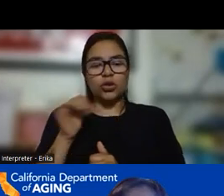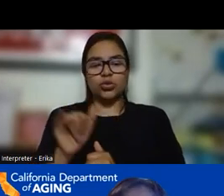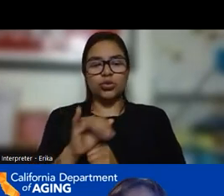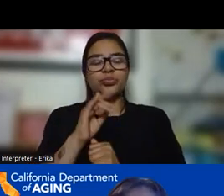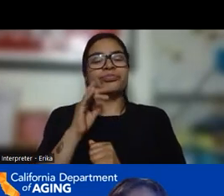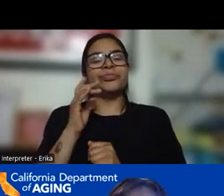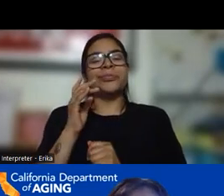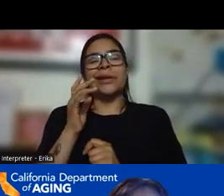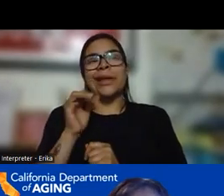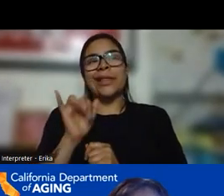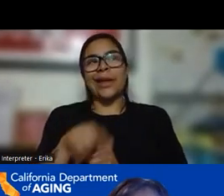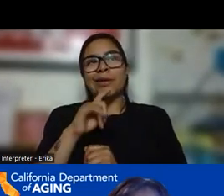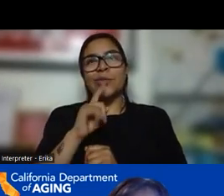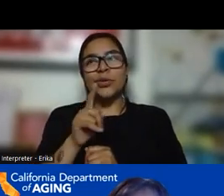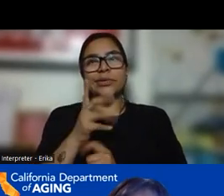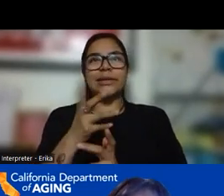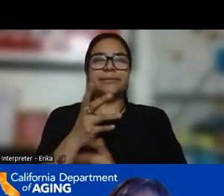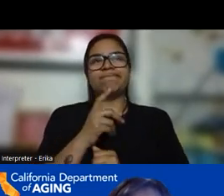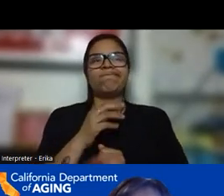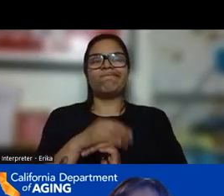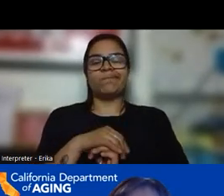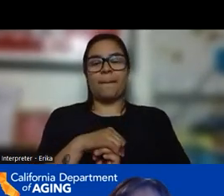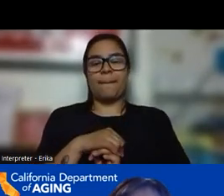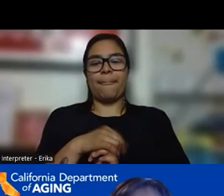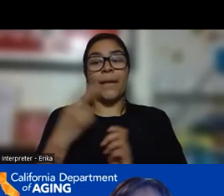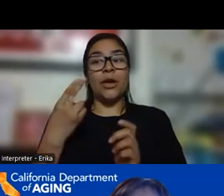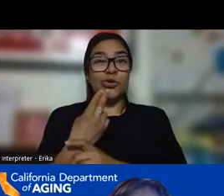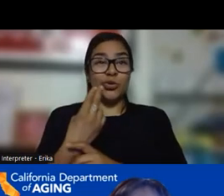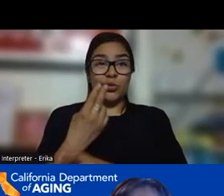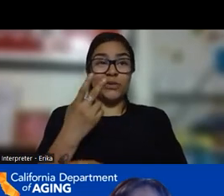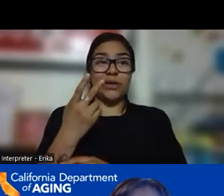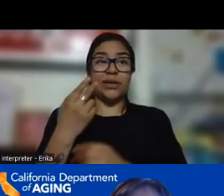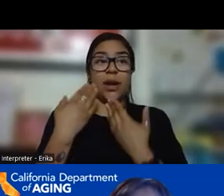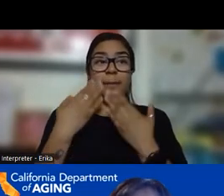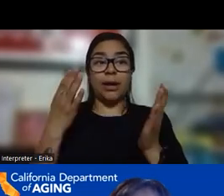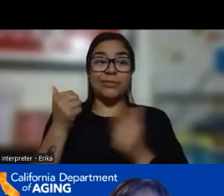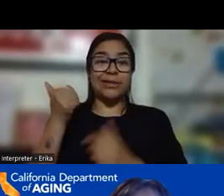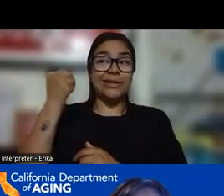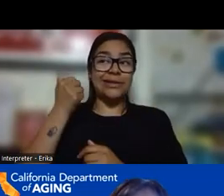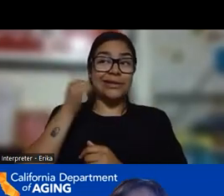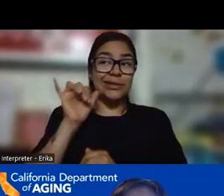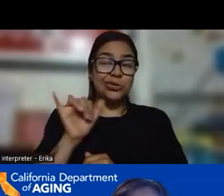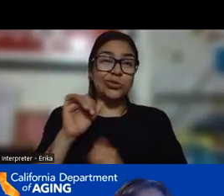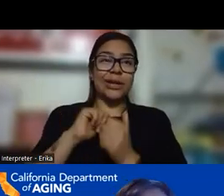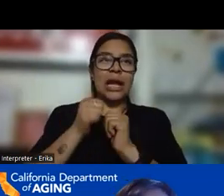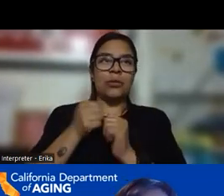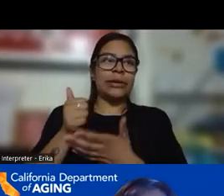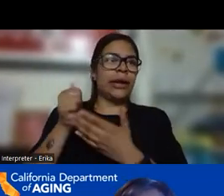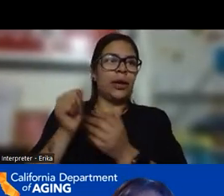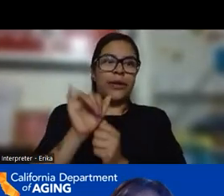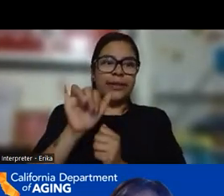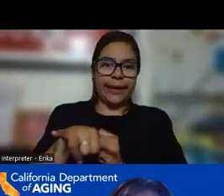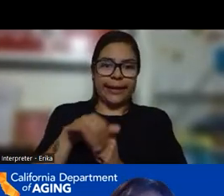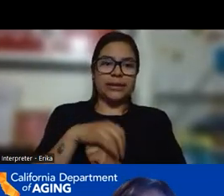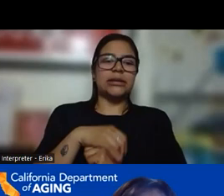of color that are also using public assistance. And so how we could lift that. You heard a lot today